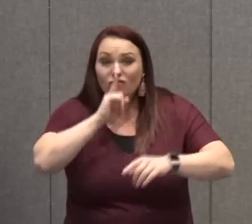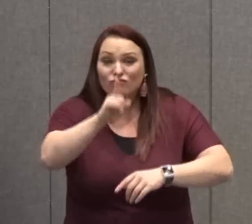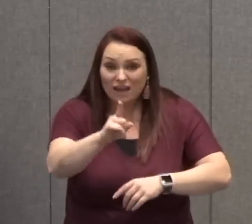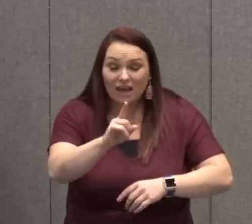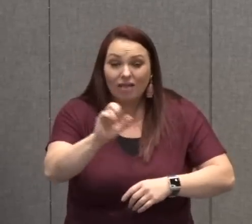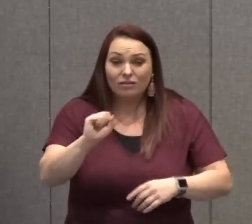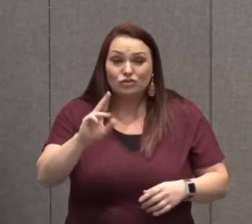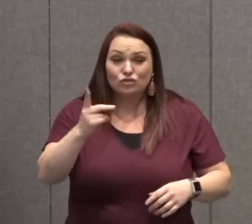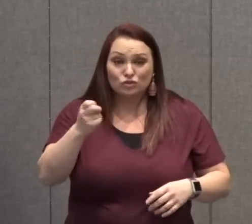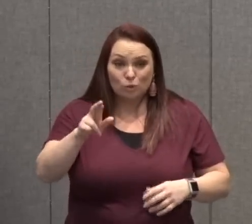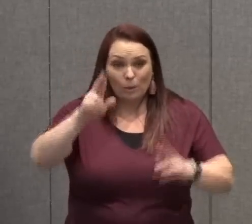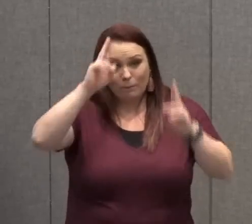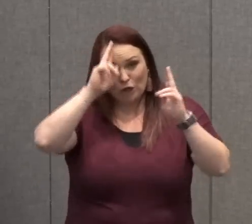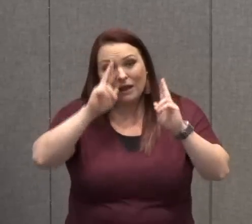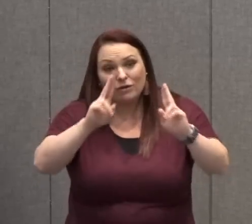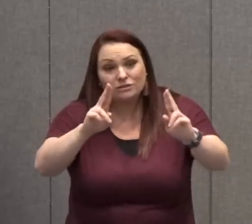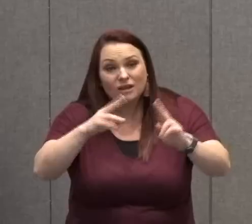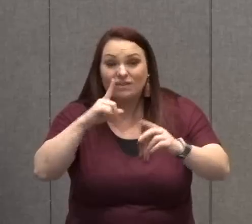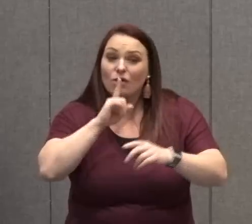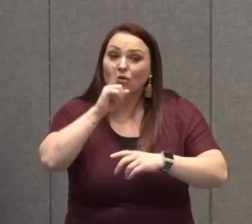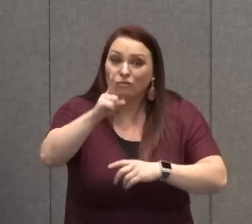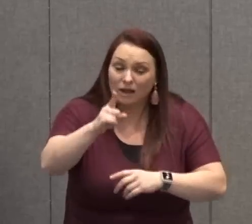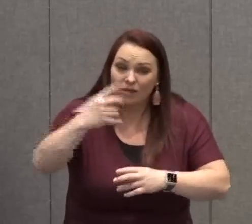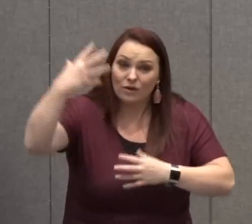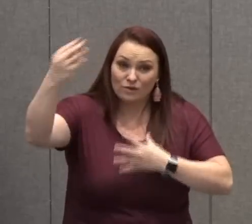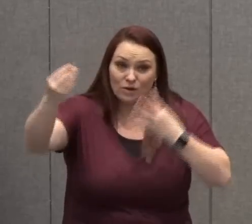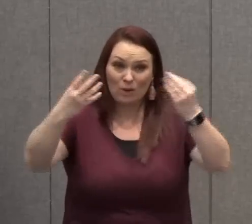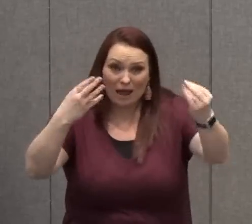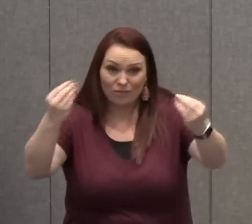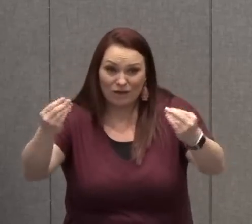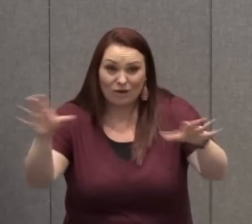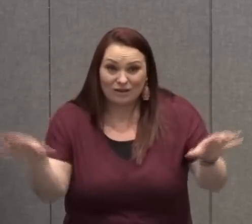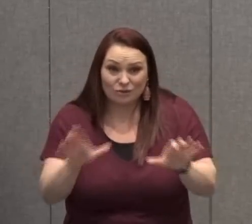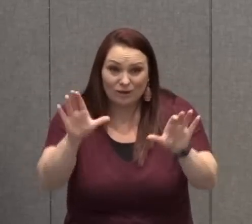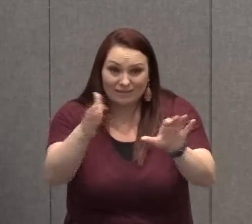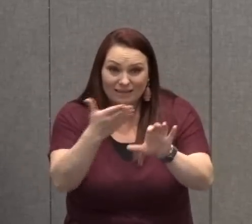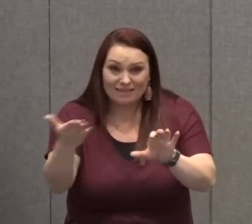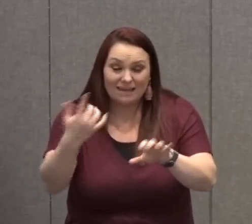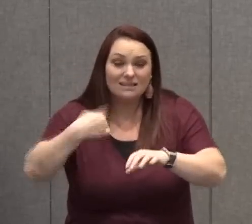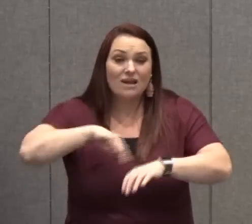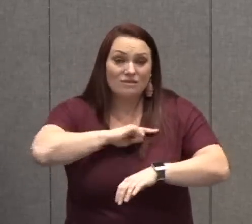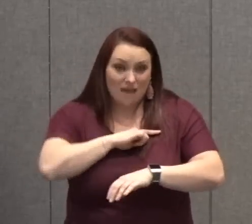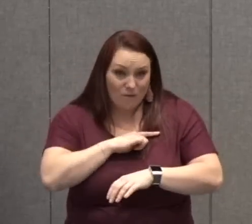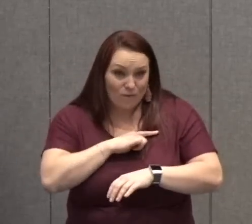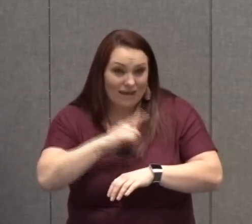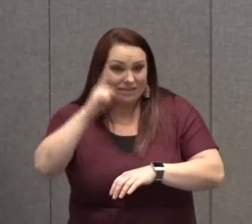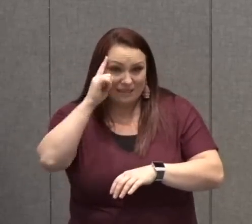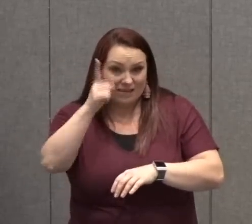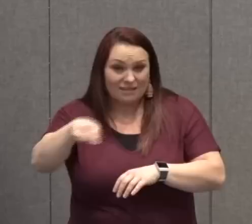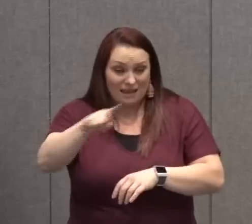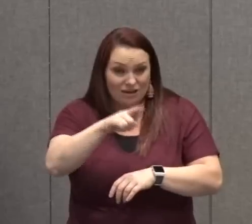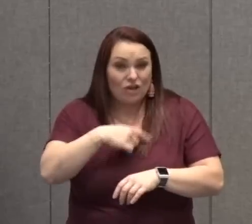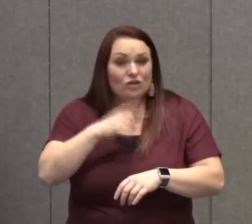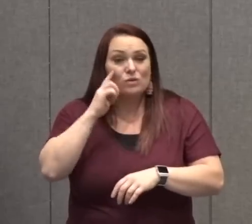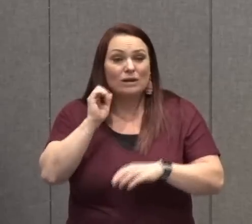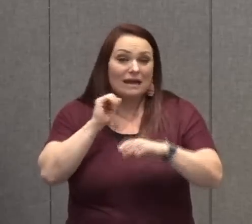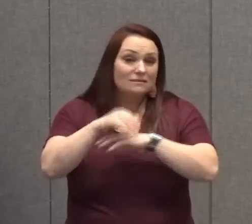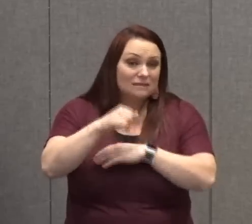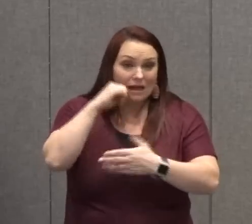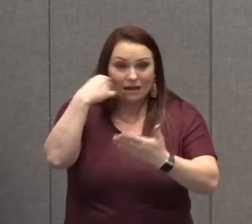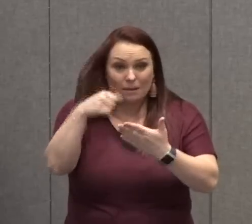they're out there and they're doing the things that we need them to and you could thank them by sending postcards building posters